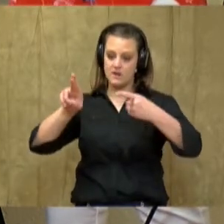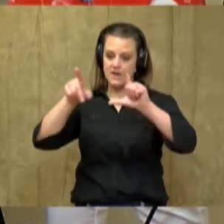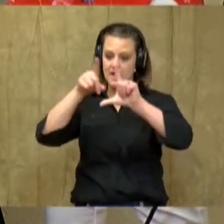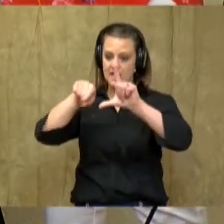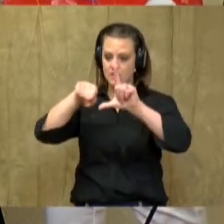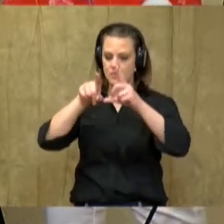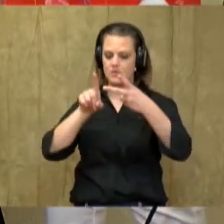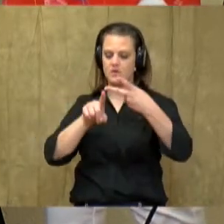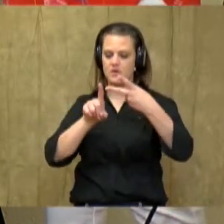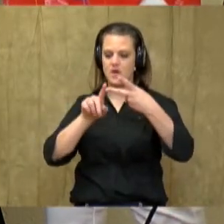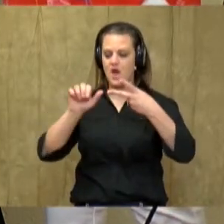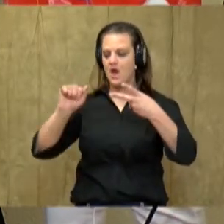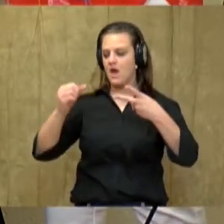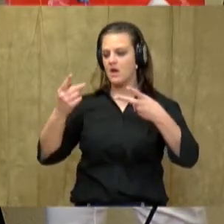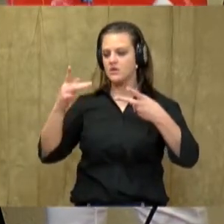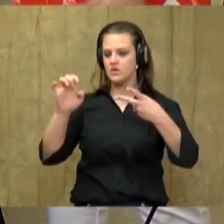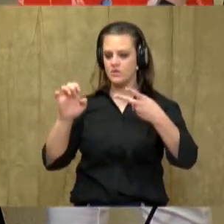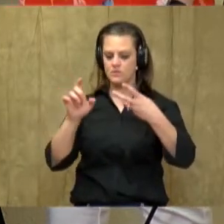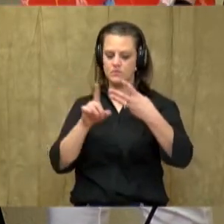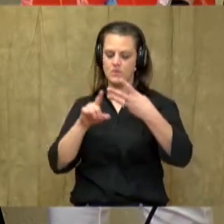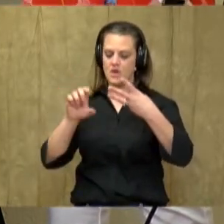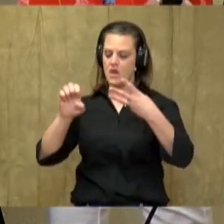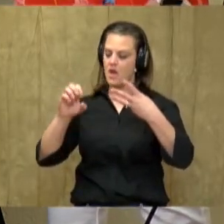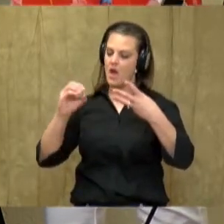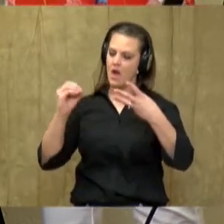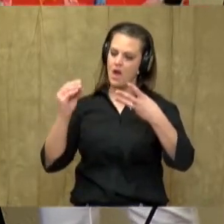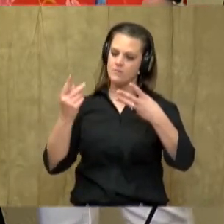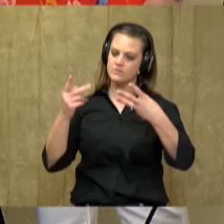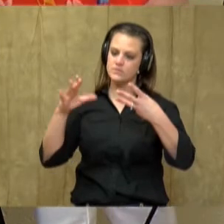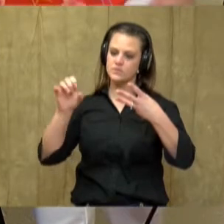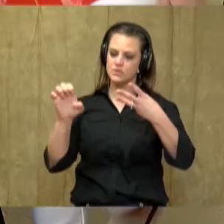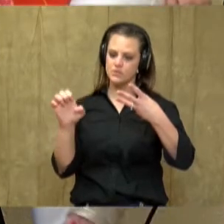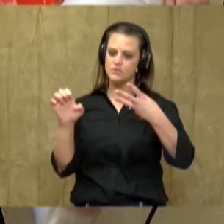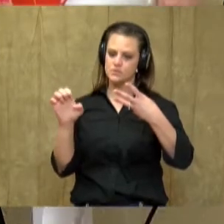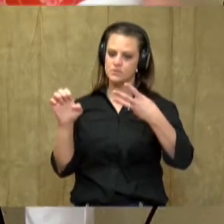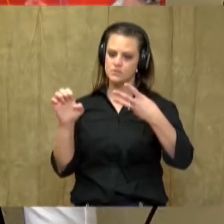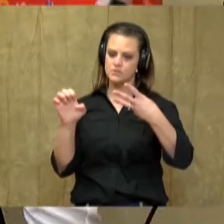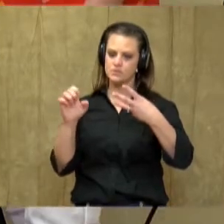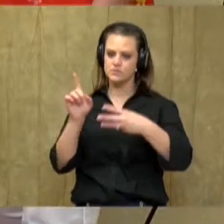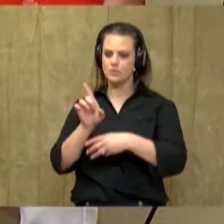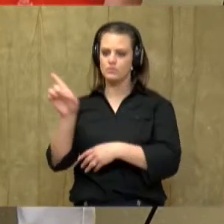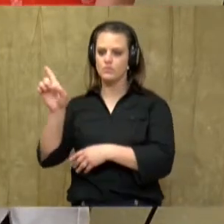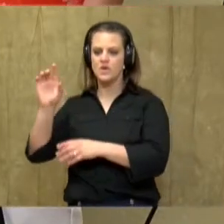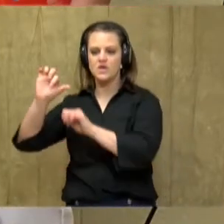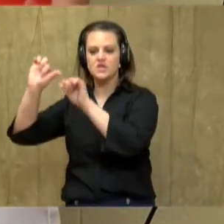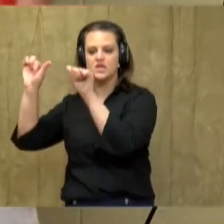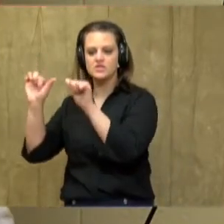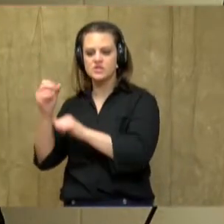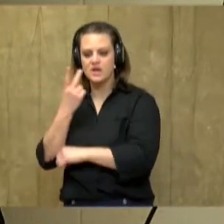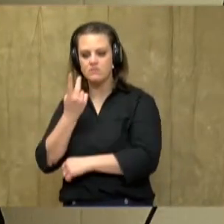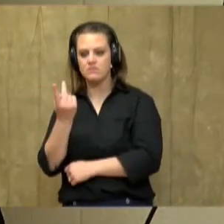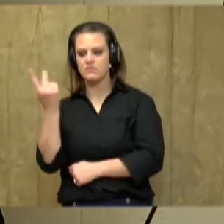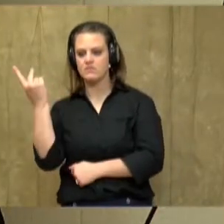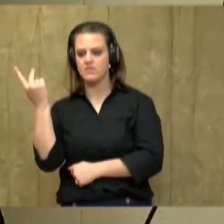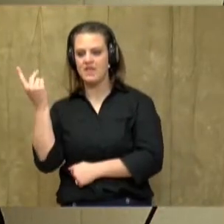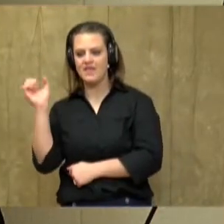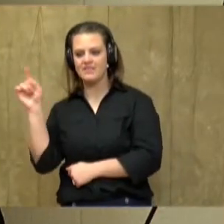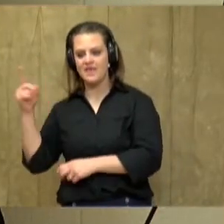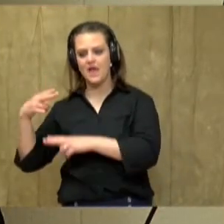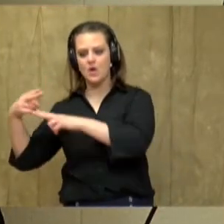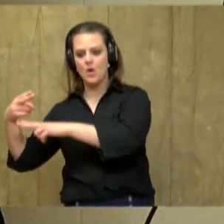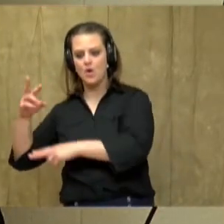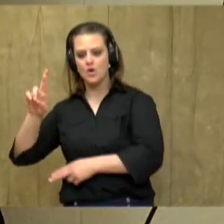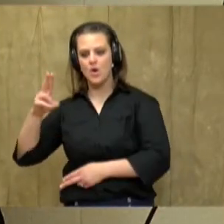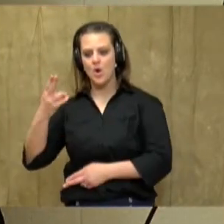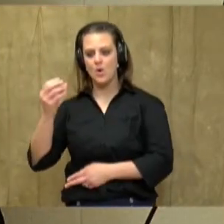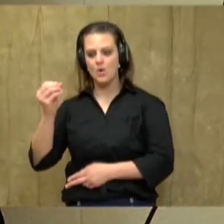or obtuse angles. All right, and if you look at this shape right here, this is called a rhombus, and